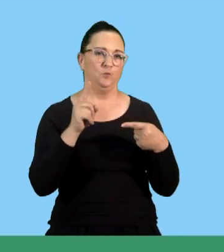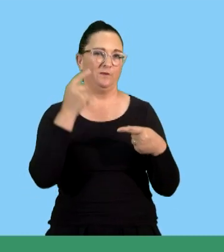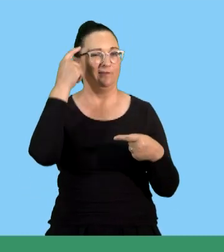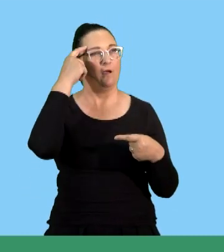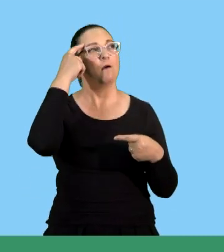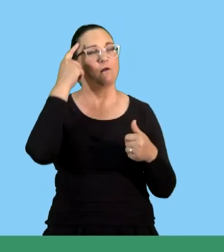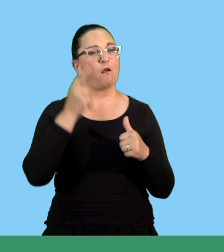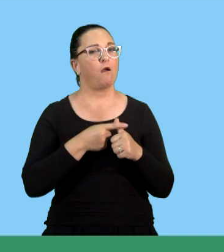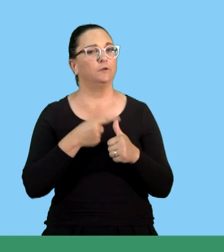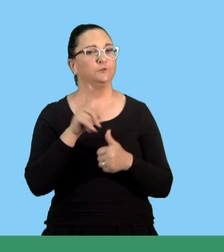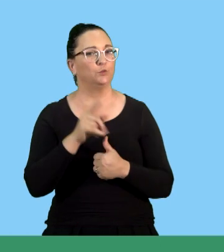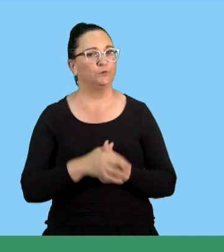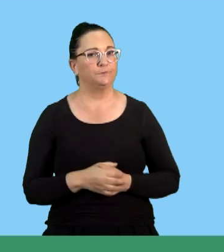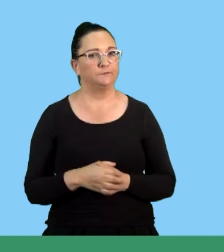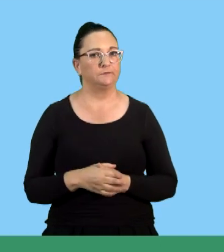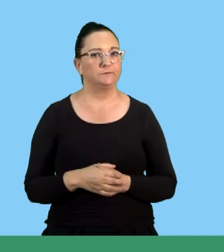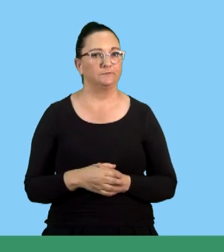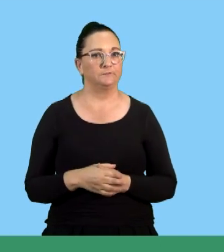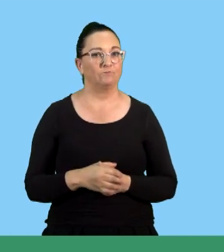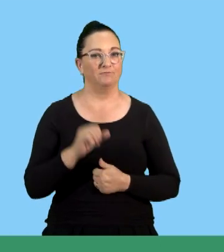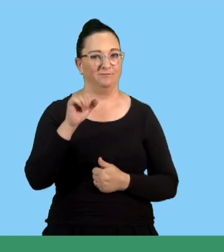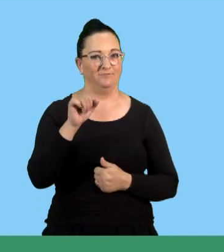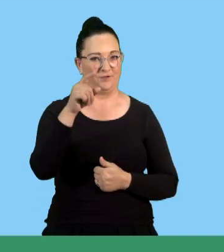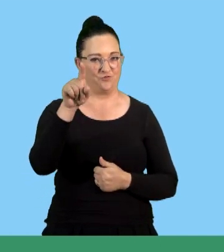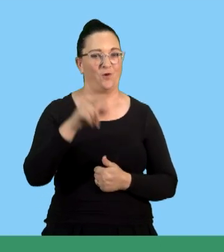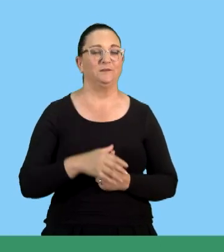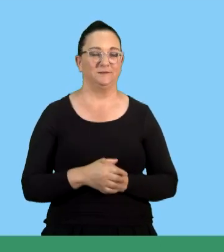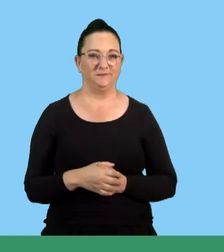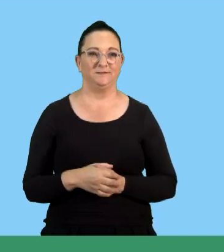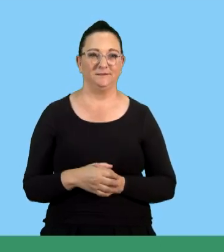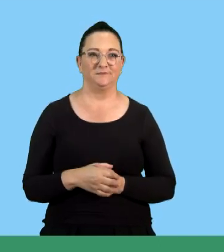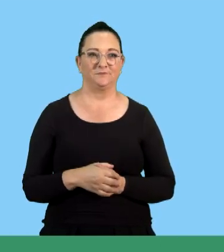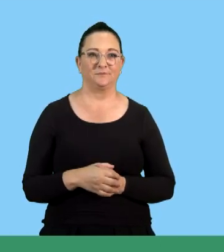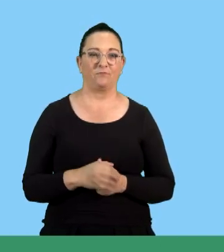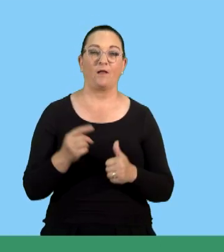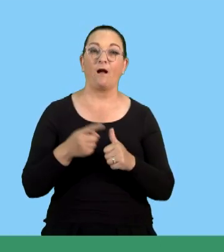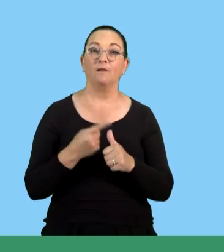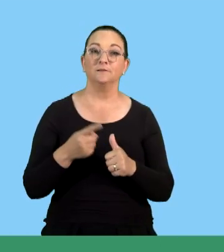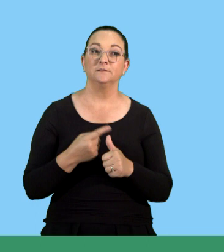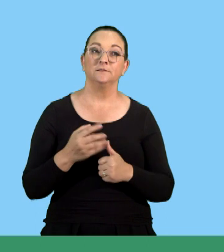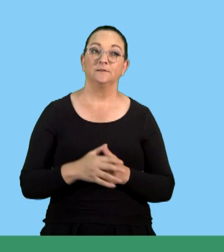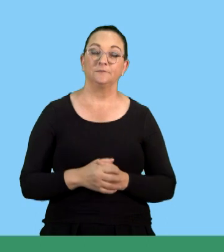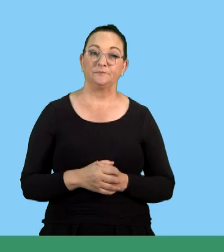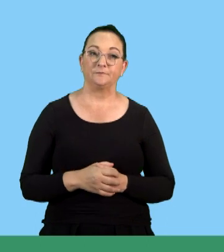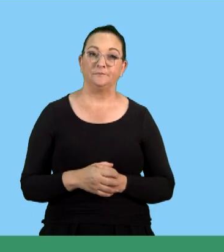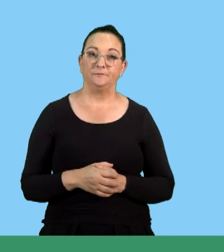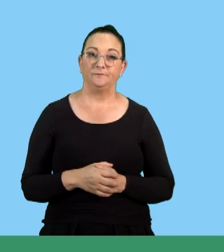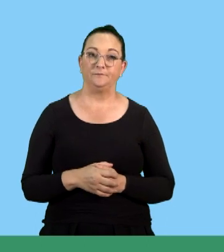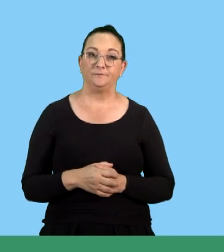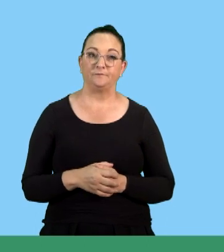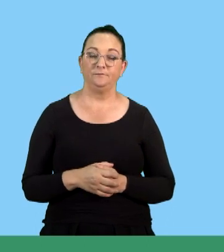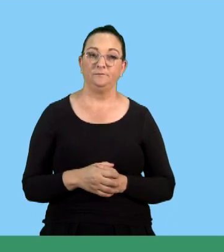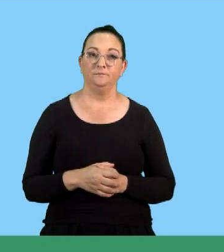is? All right, so yes, you got that one correct. So the answer is, what is the